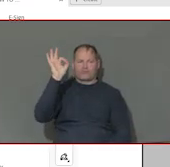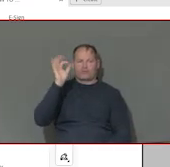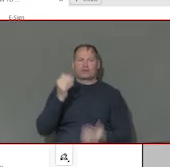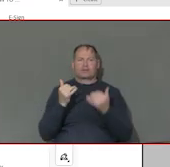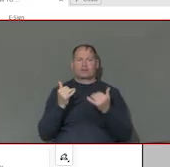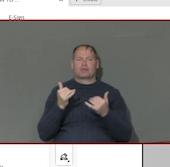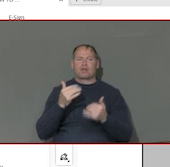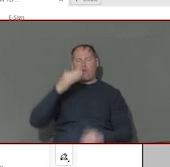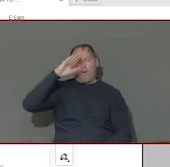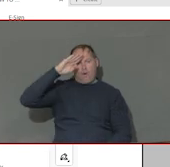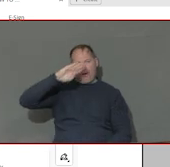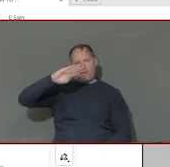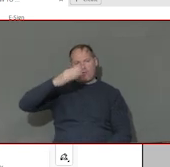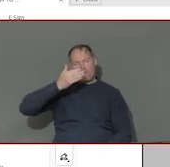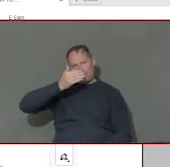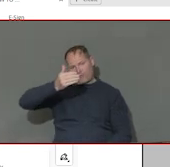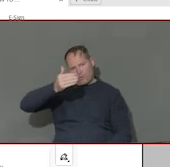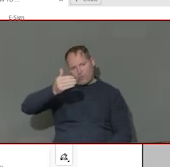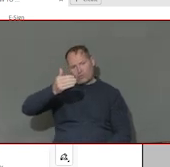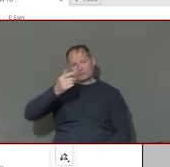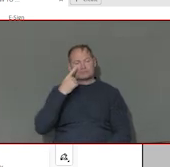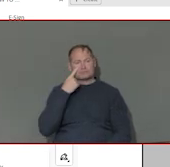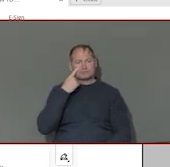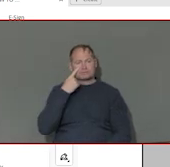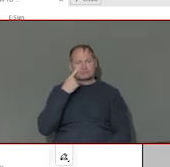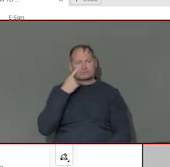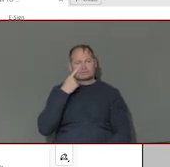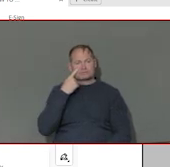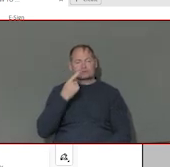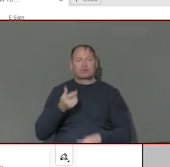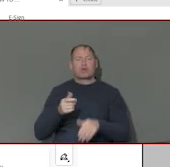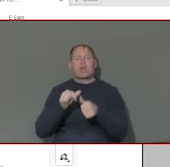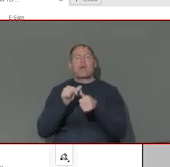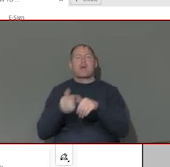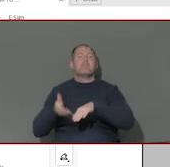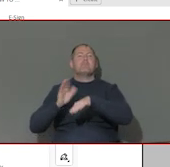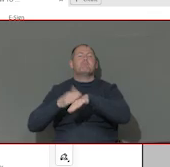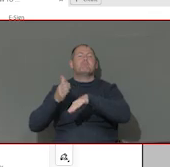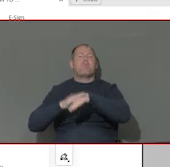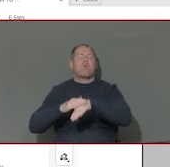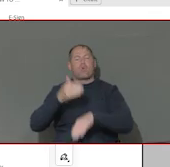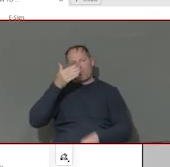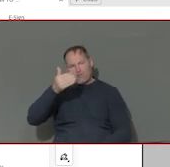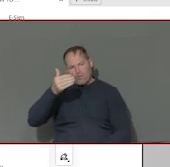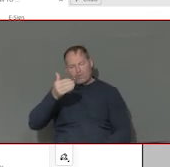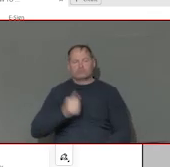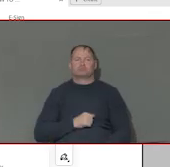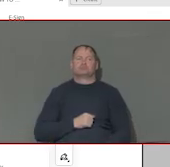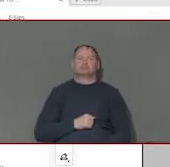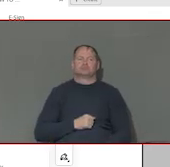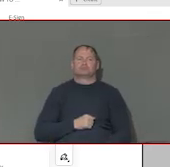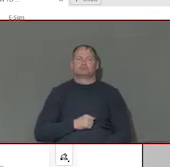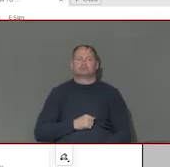more forward position. You see, the more is highlighted. Ne? If you just write foramen